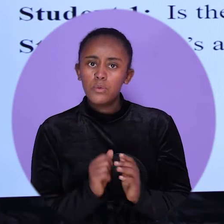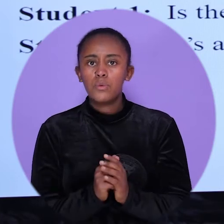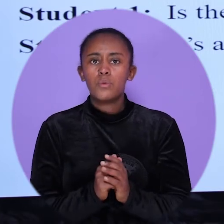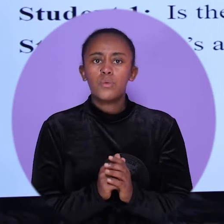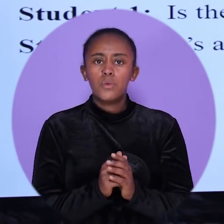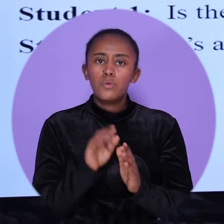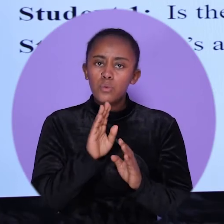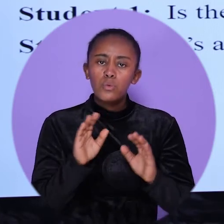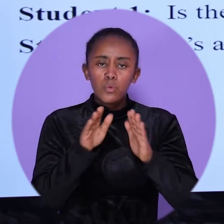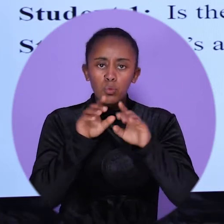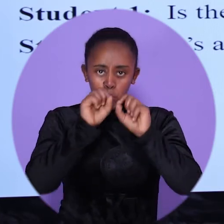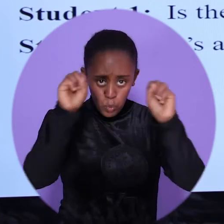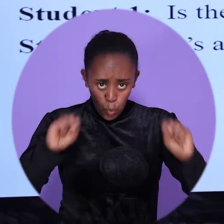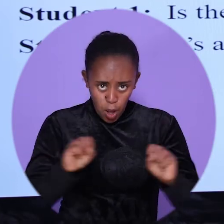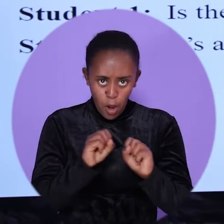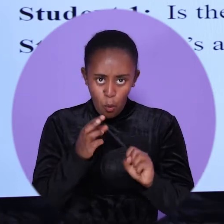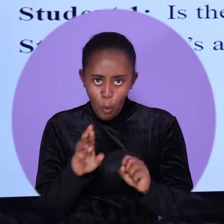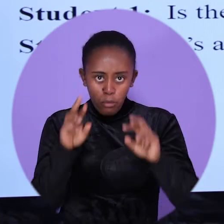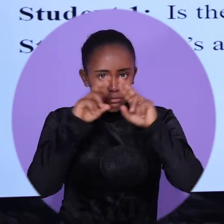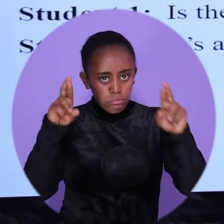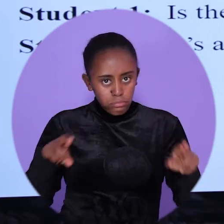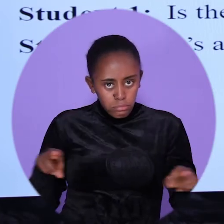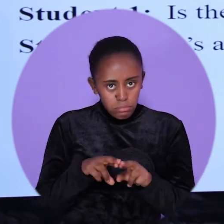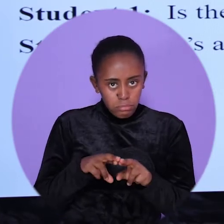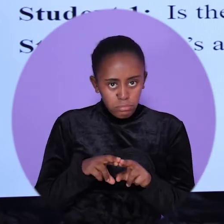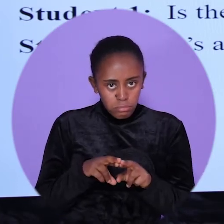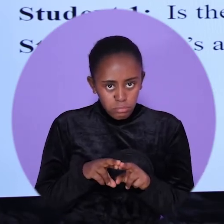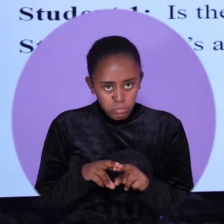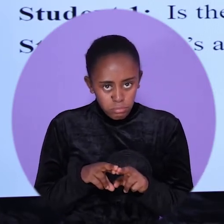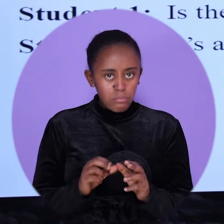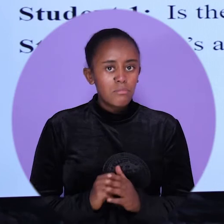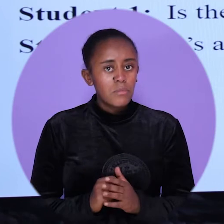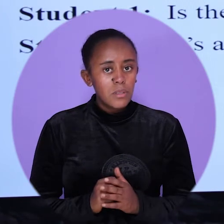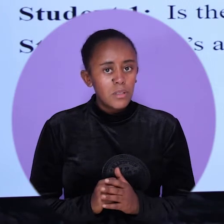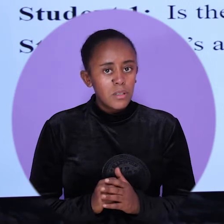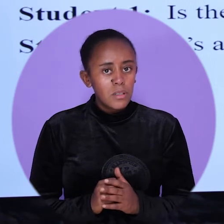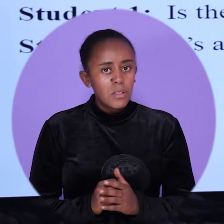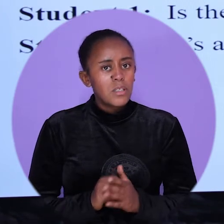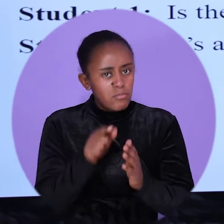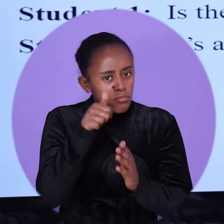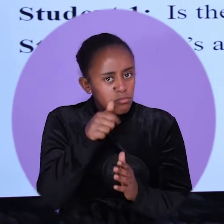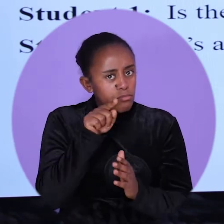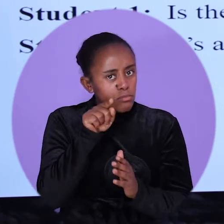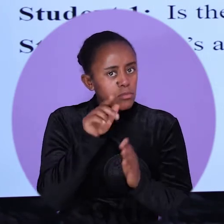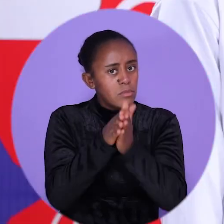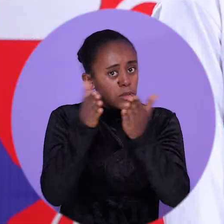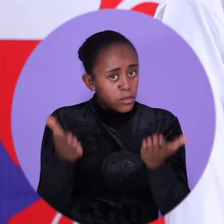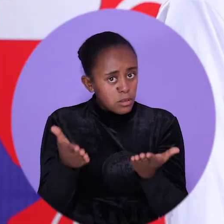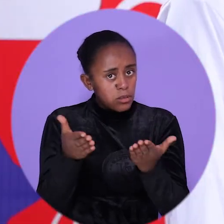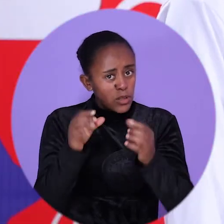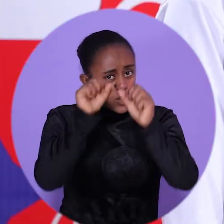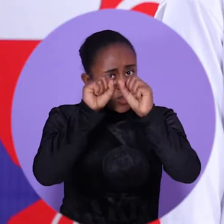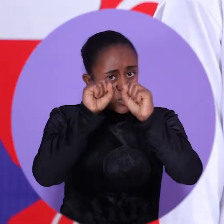square or a rectangle? Student, please this sentence after me. Is your English book a square or a